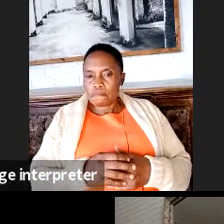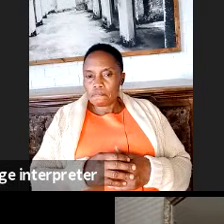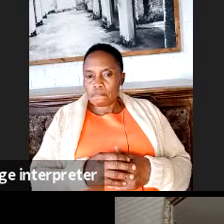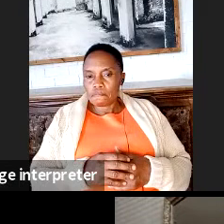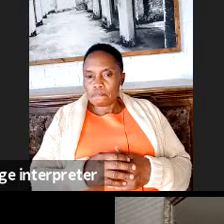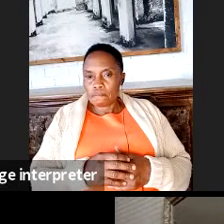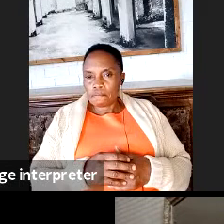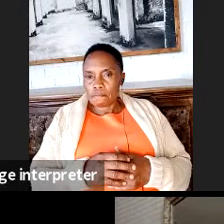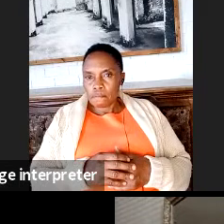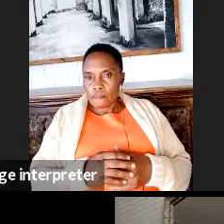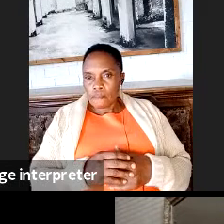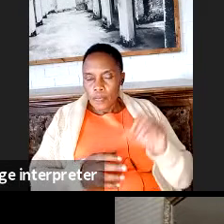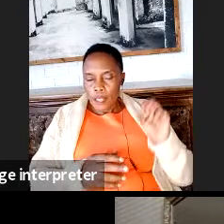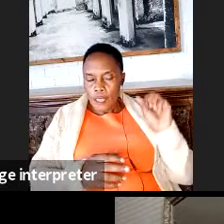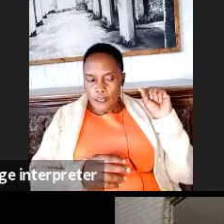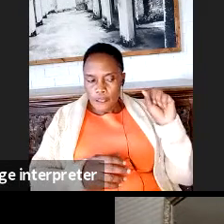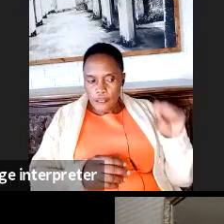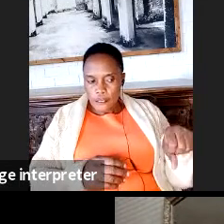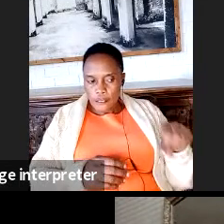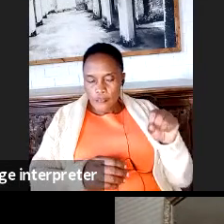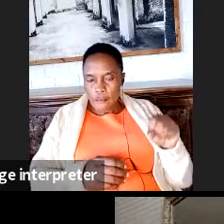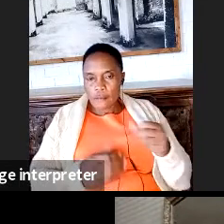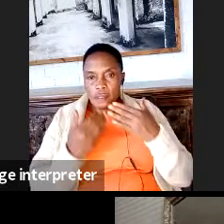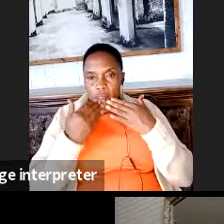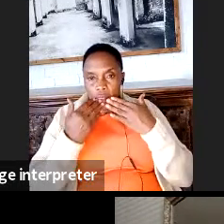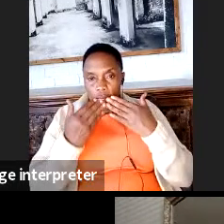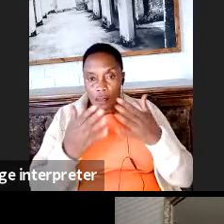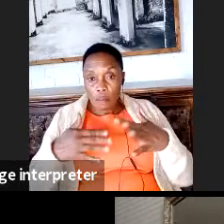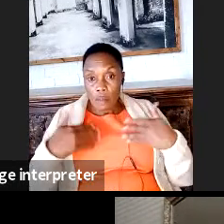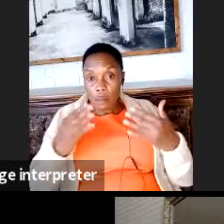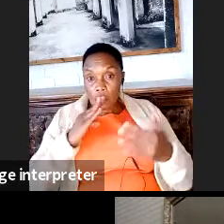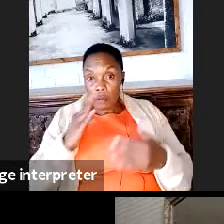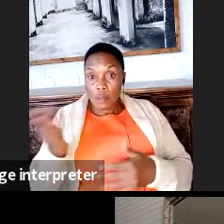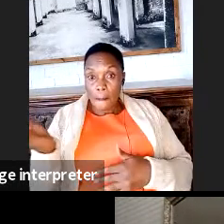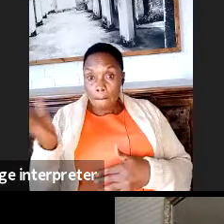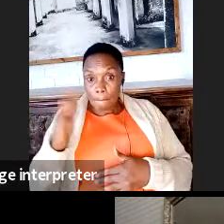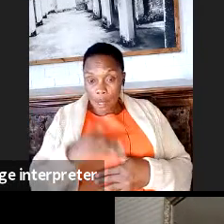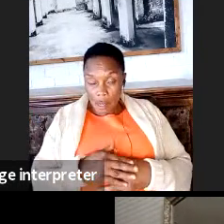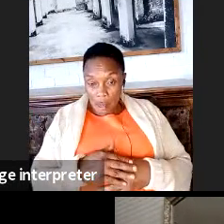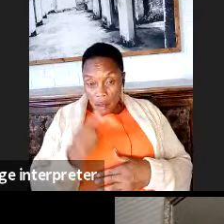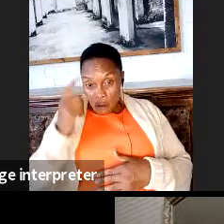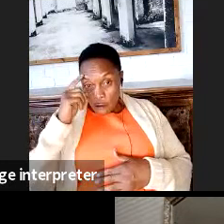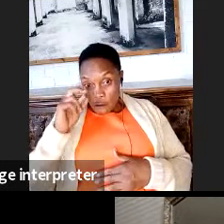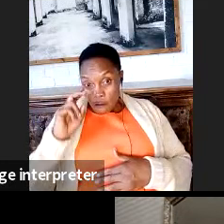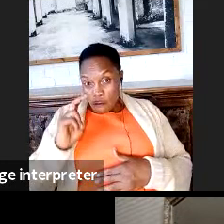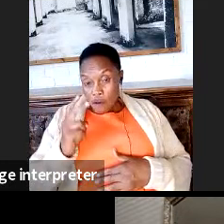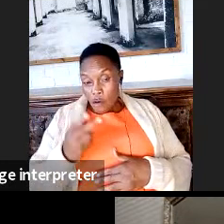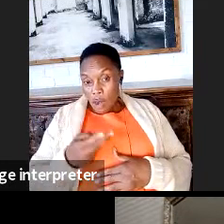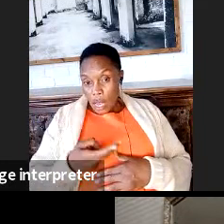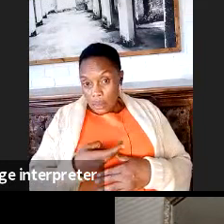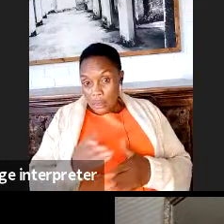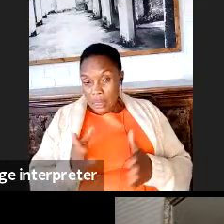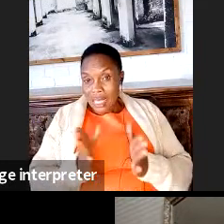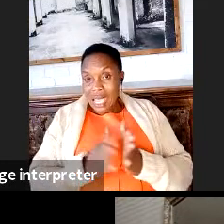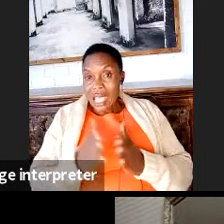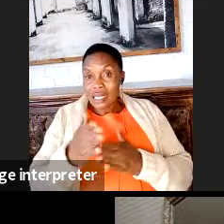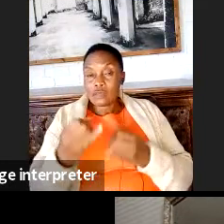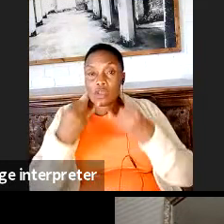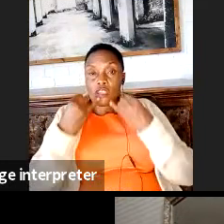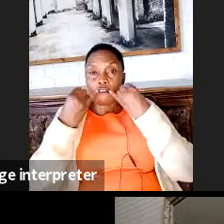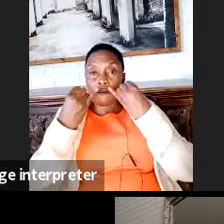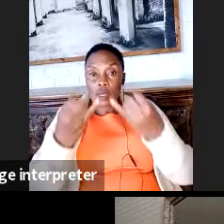Yeah, thank you. I'm glad to be back again. For us, like the access to information bill was